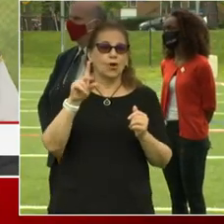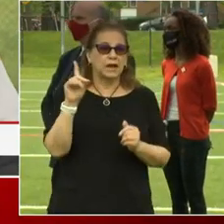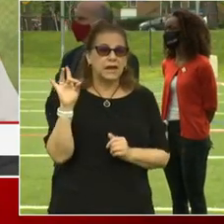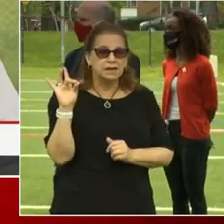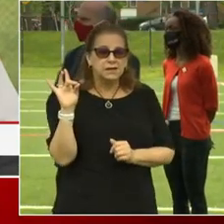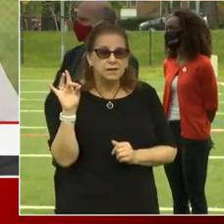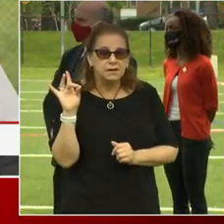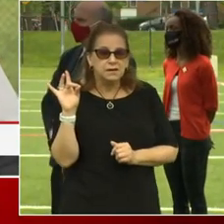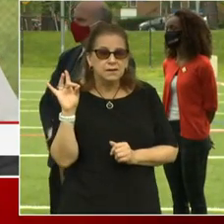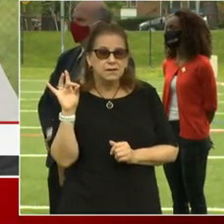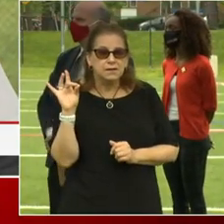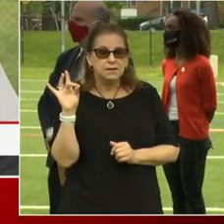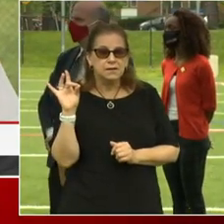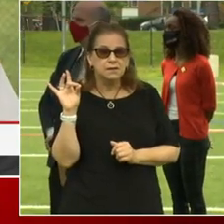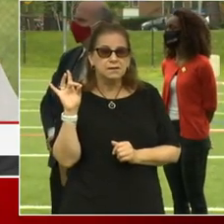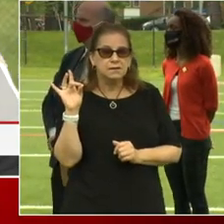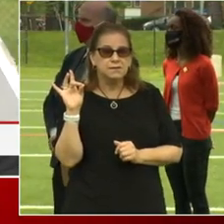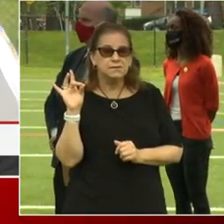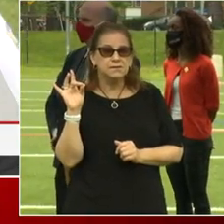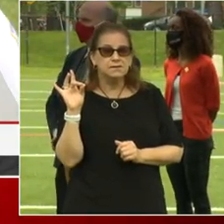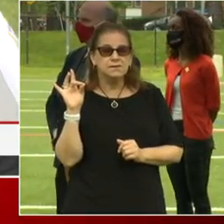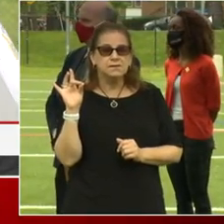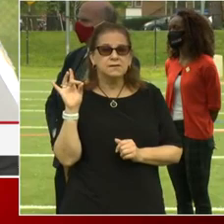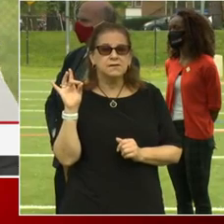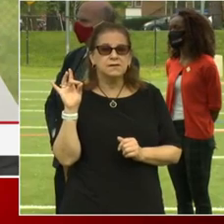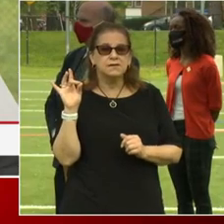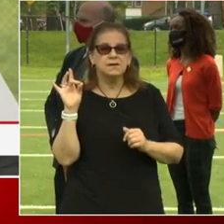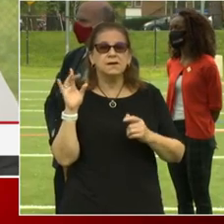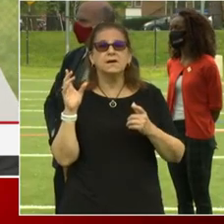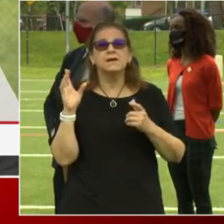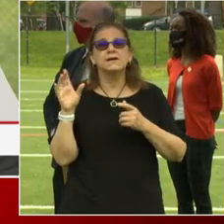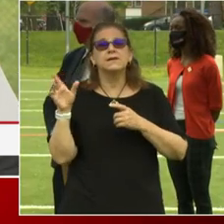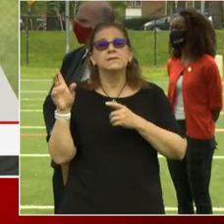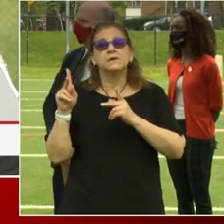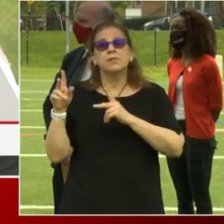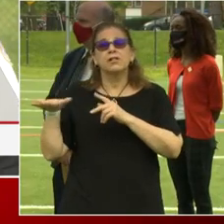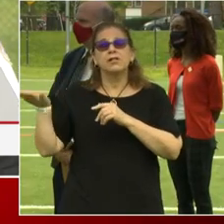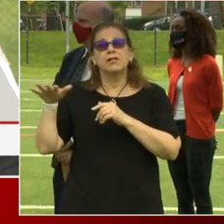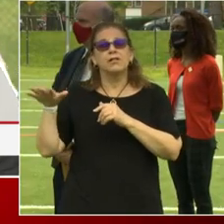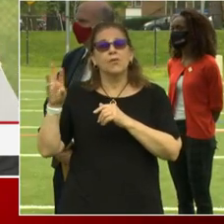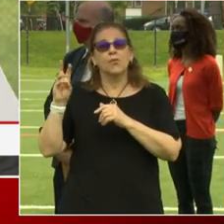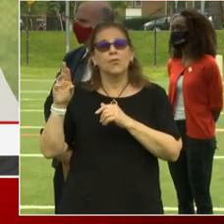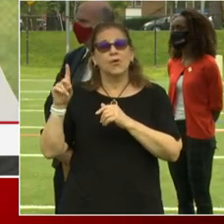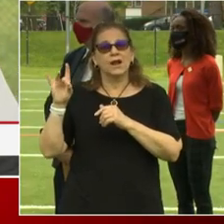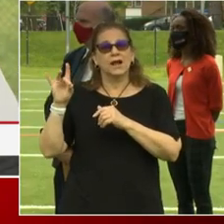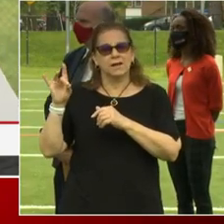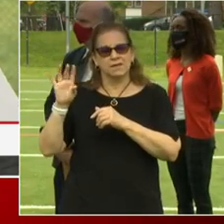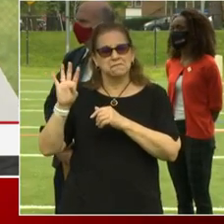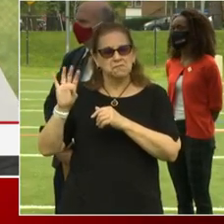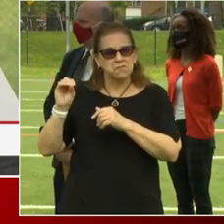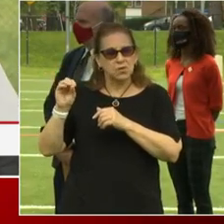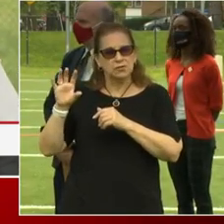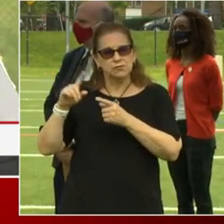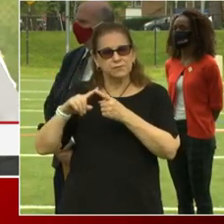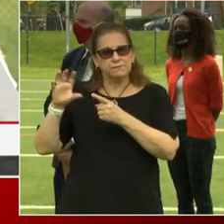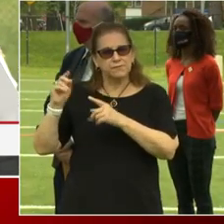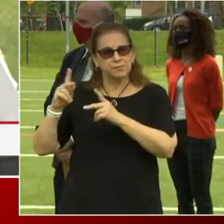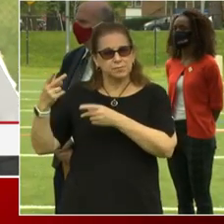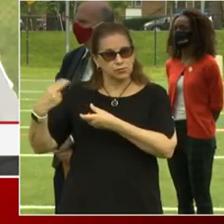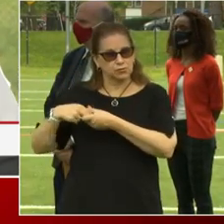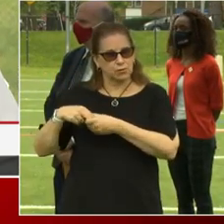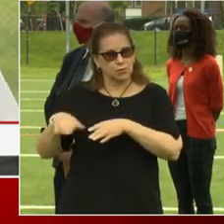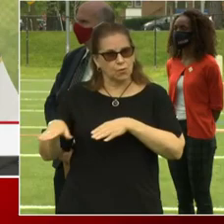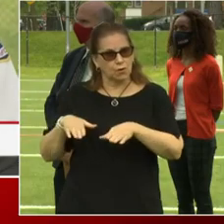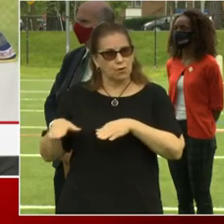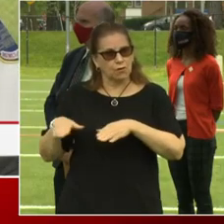50 residents that joined us on that walk. And again, it's just a part of just building that relationship. So you'll see more of that in the coming